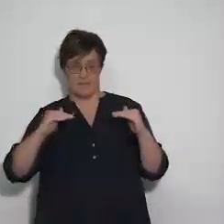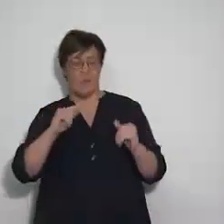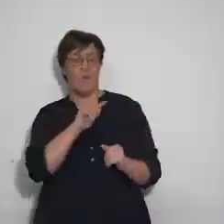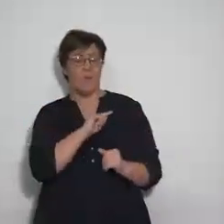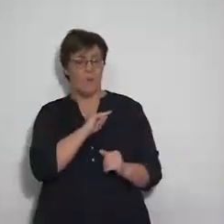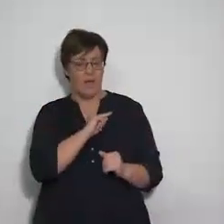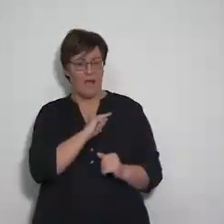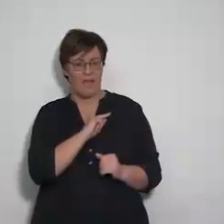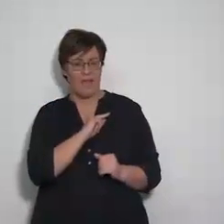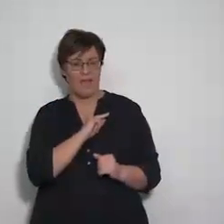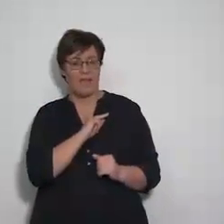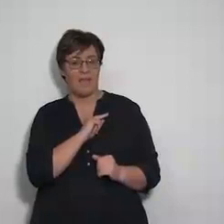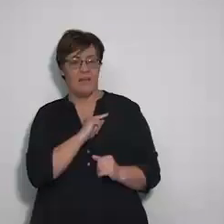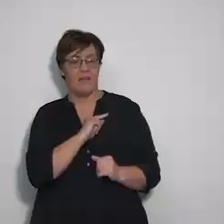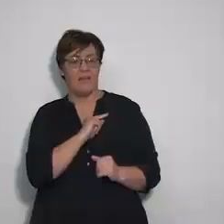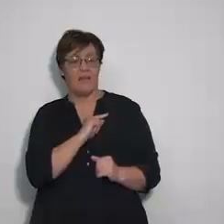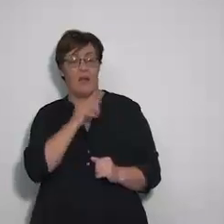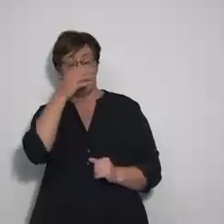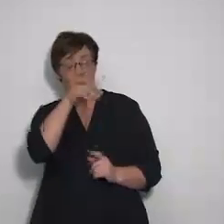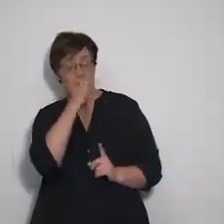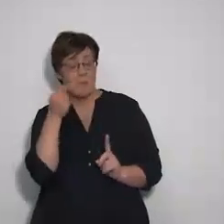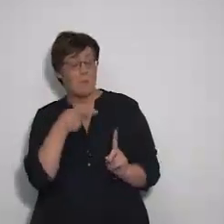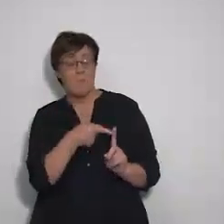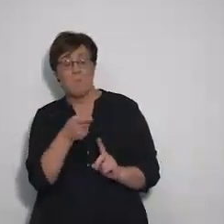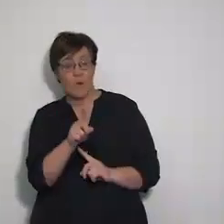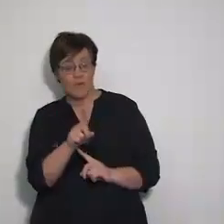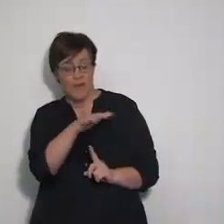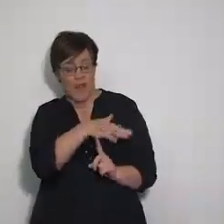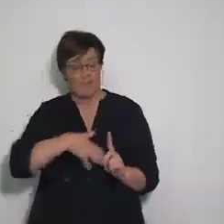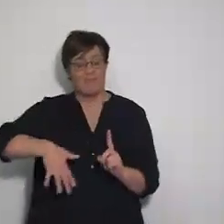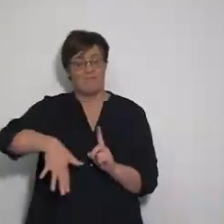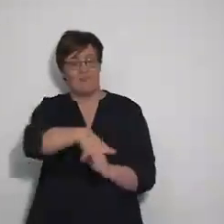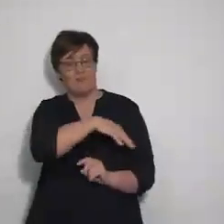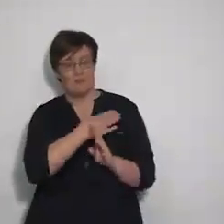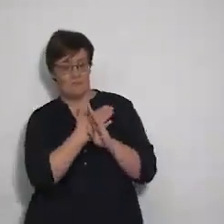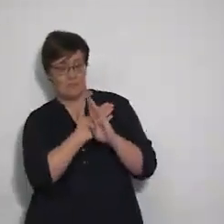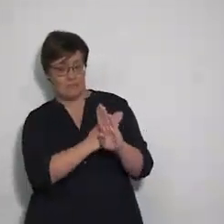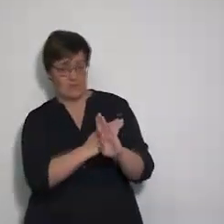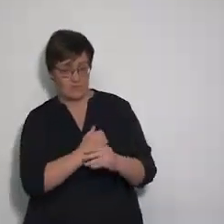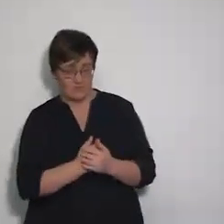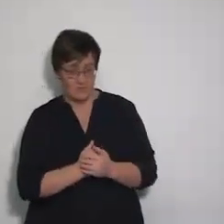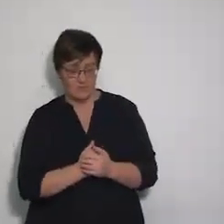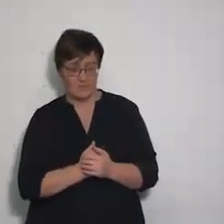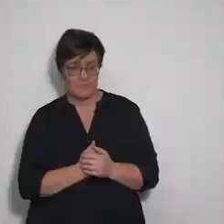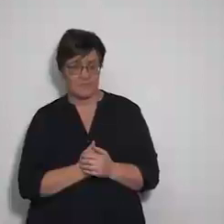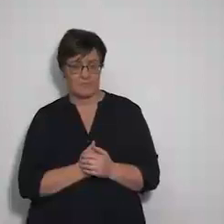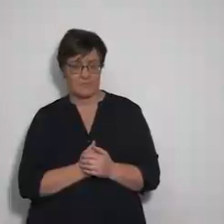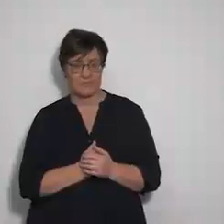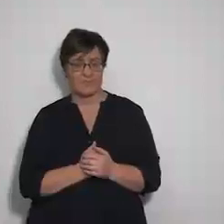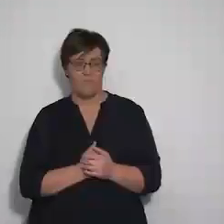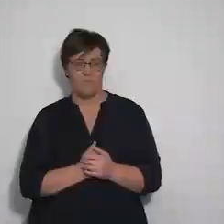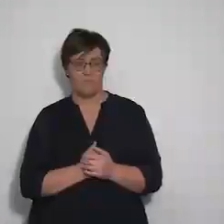stabilizes due to this thing called, or this concept called, environmental